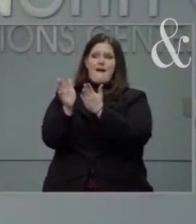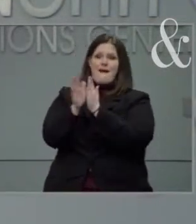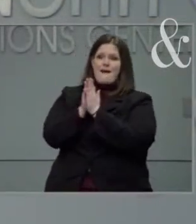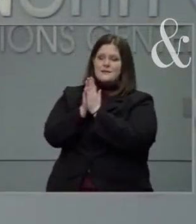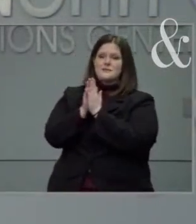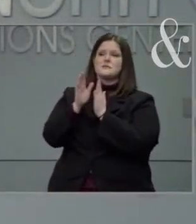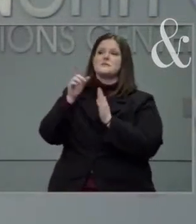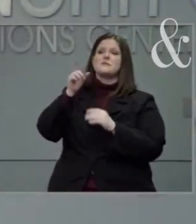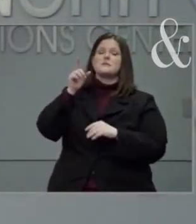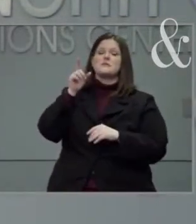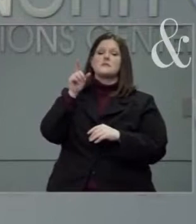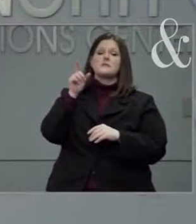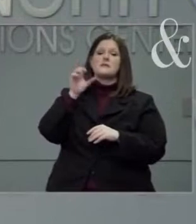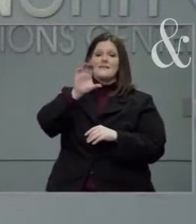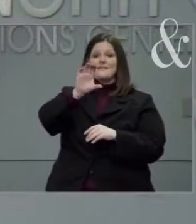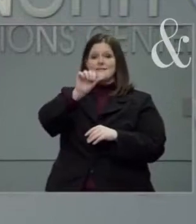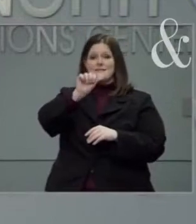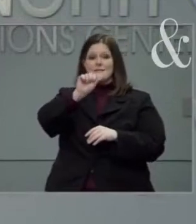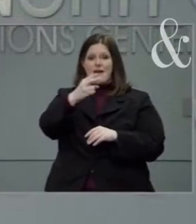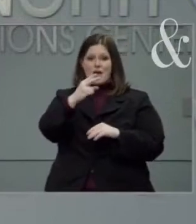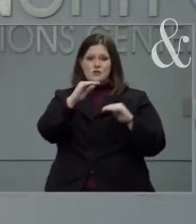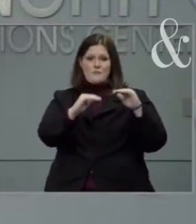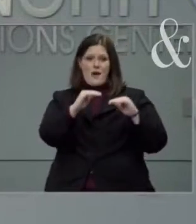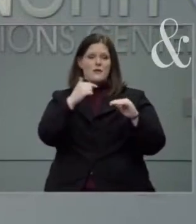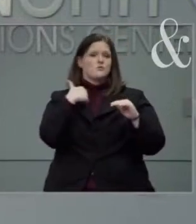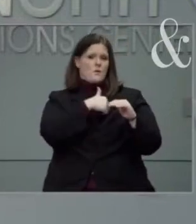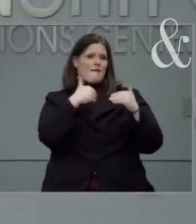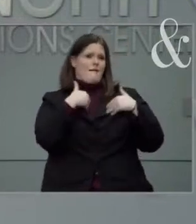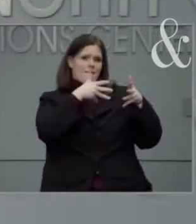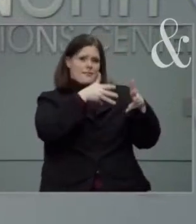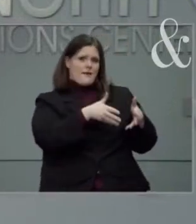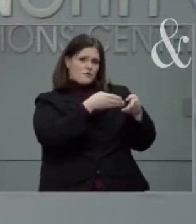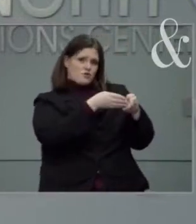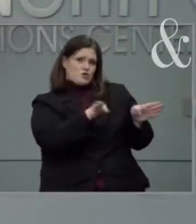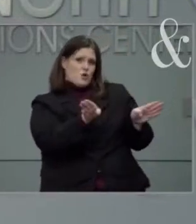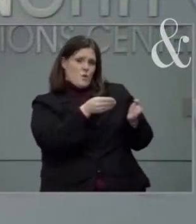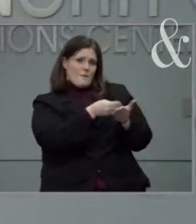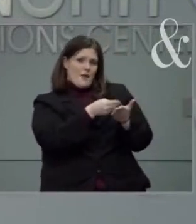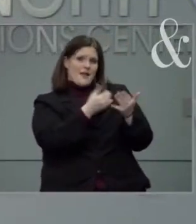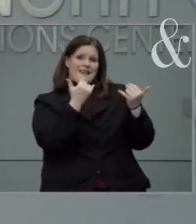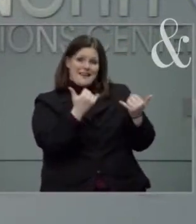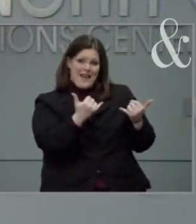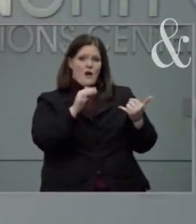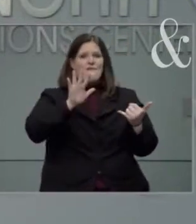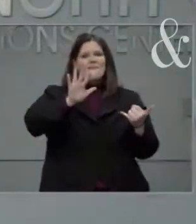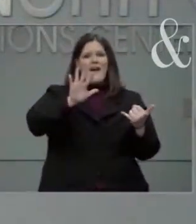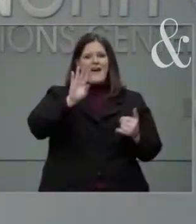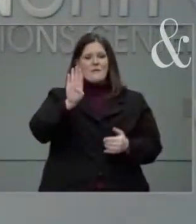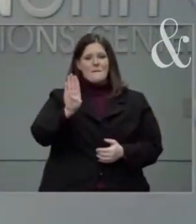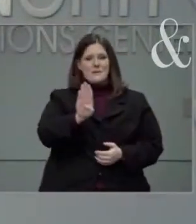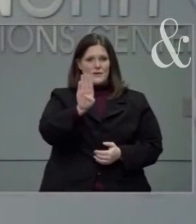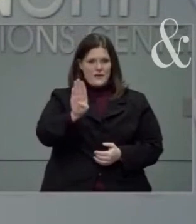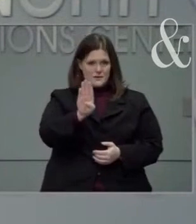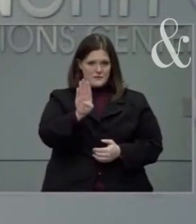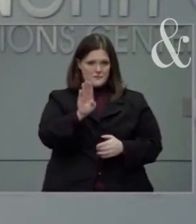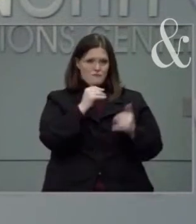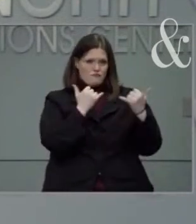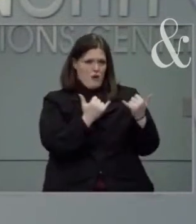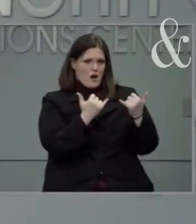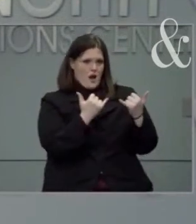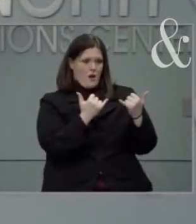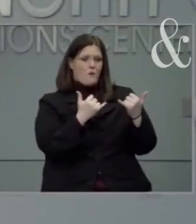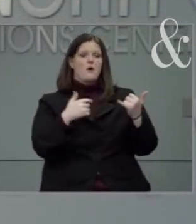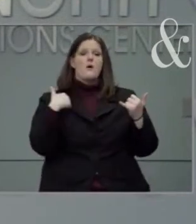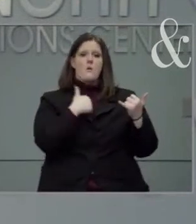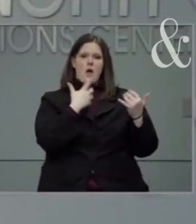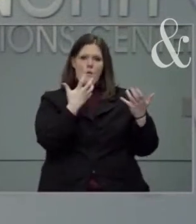the unappropriated cash balance in the general fund, which is standing at $5 billion currently. We put